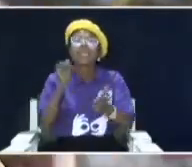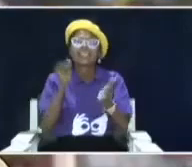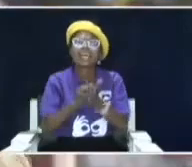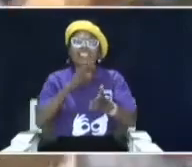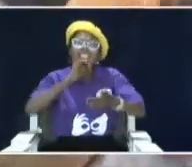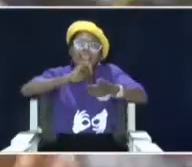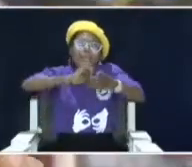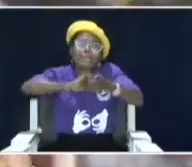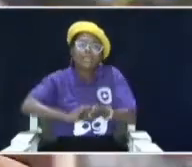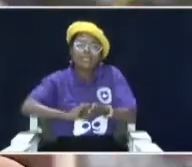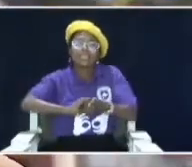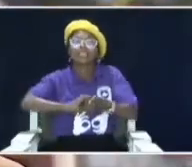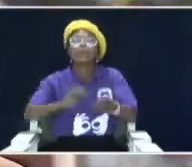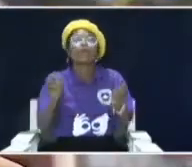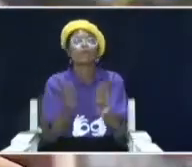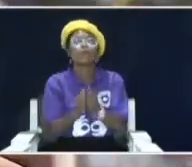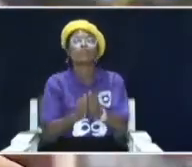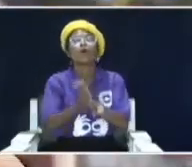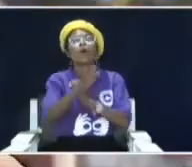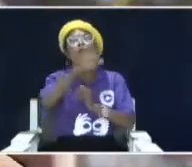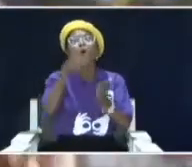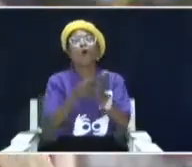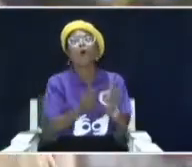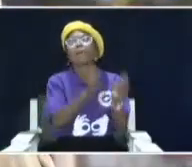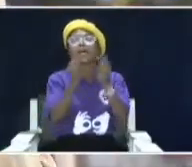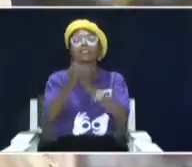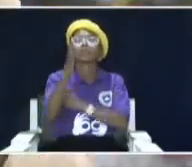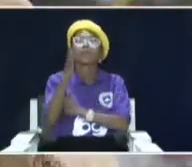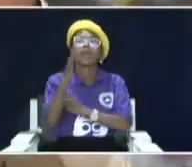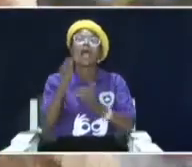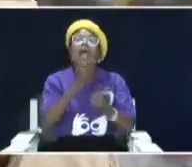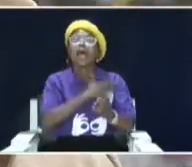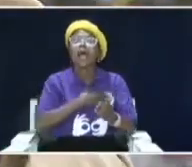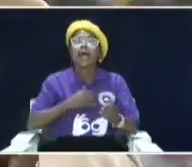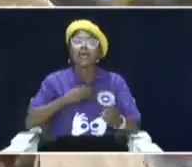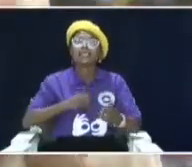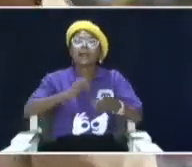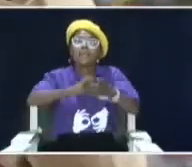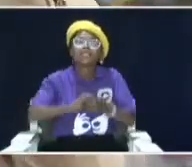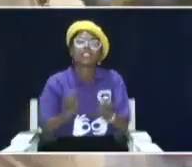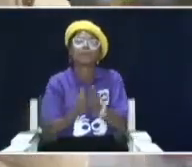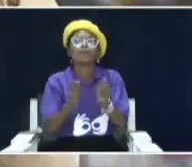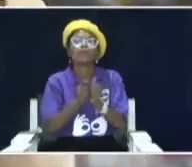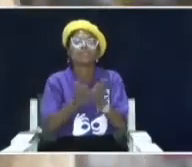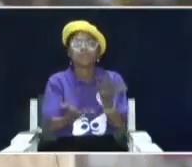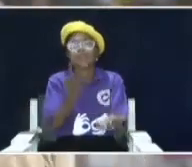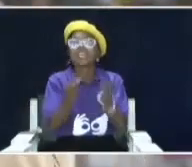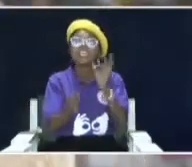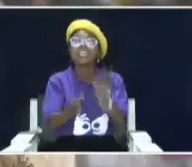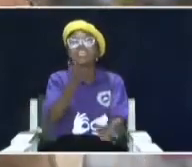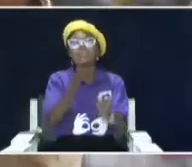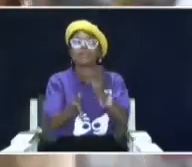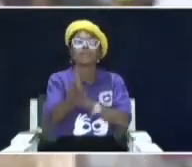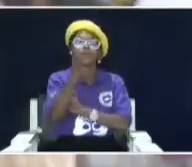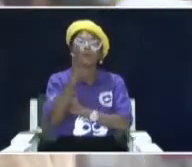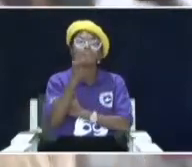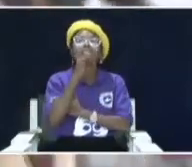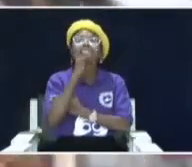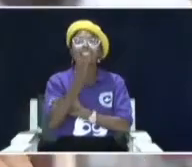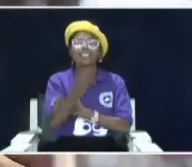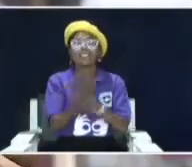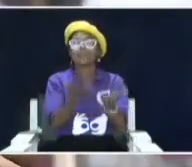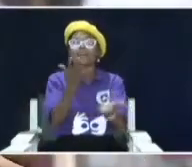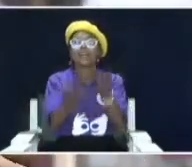partnership with the Almighty God and partnership with fire. So if God is the